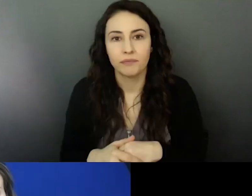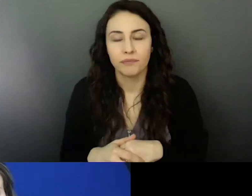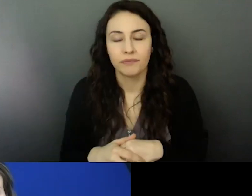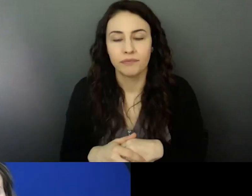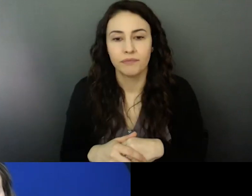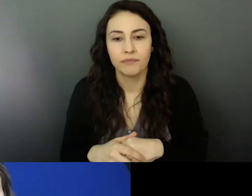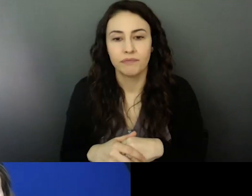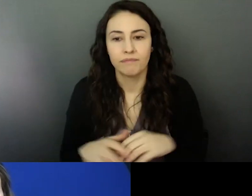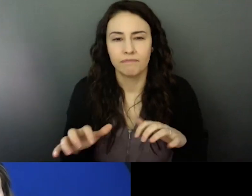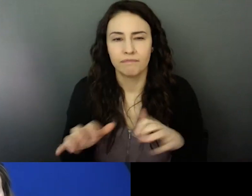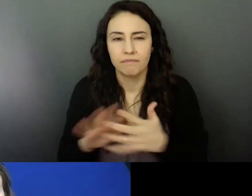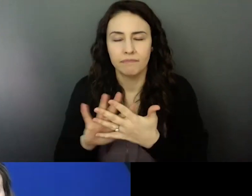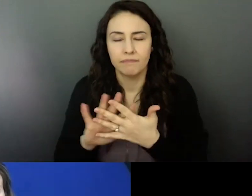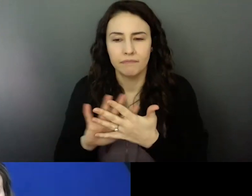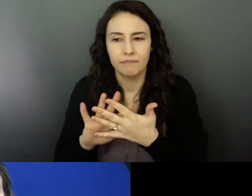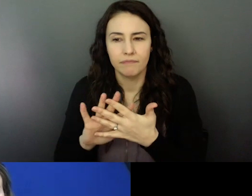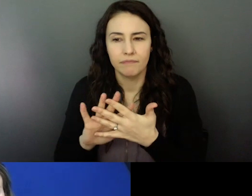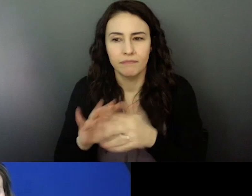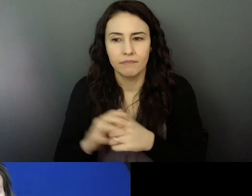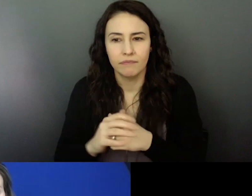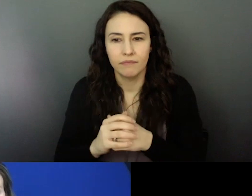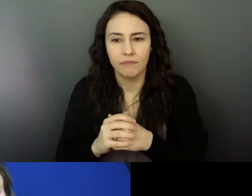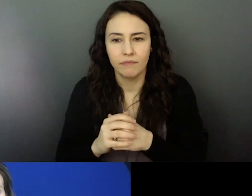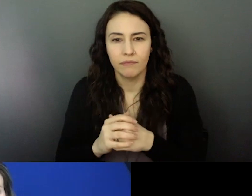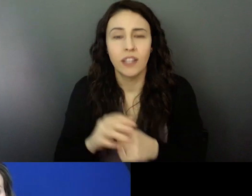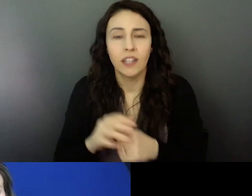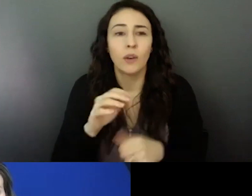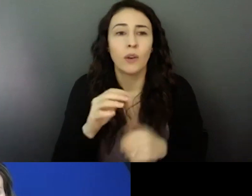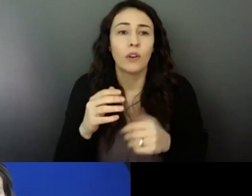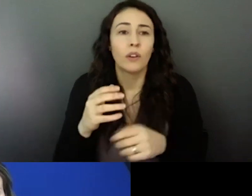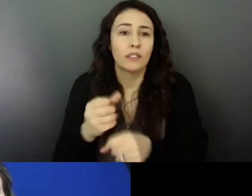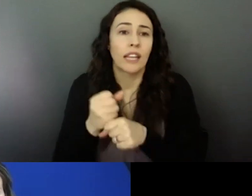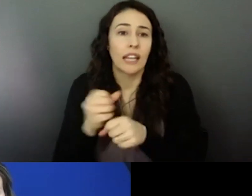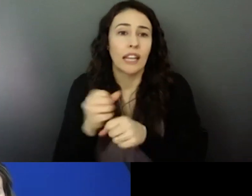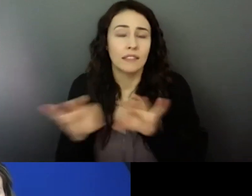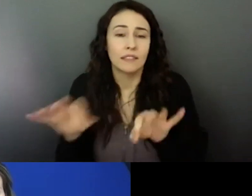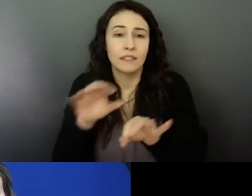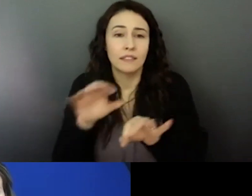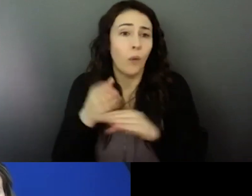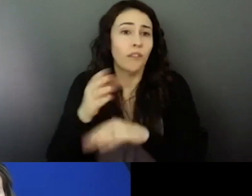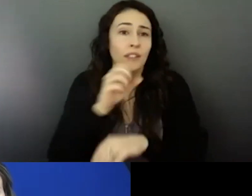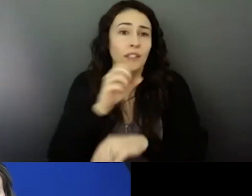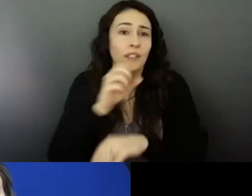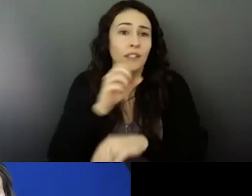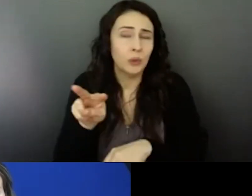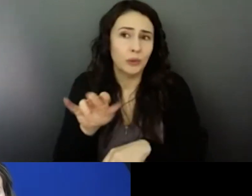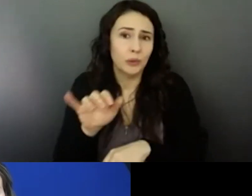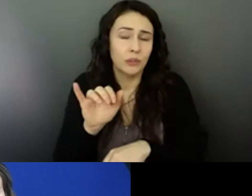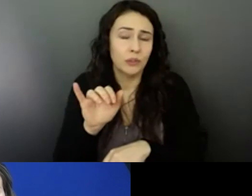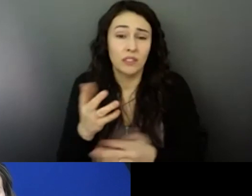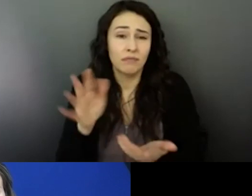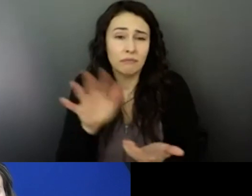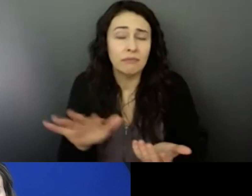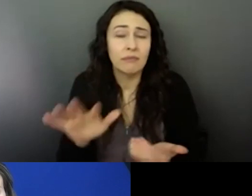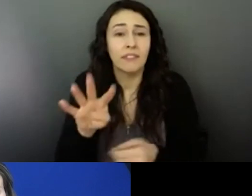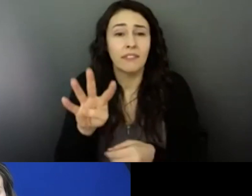learners older than 22, traditional age, is a real testament to that, right? 40 million Americans with some college